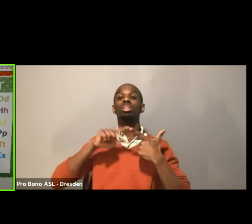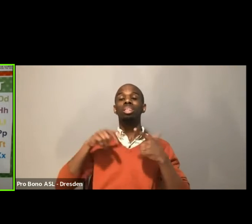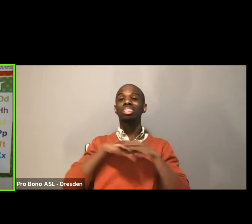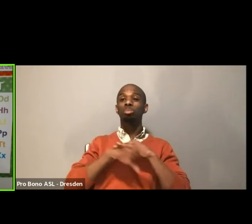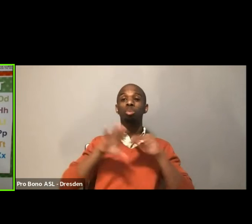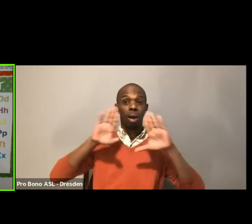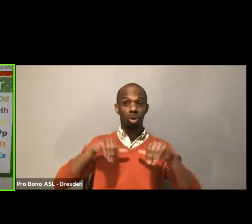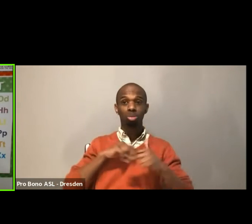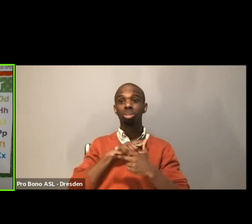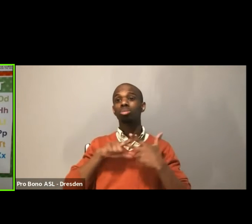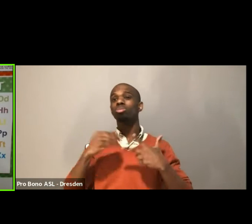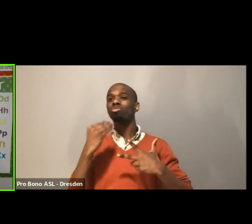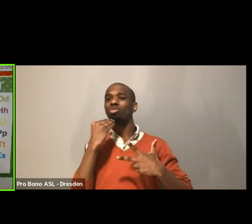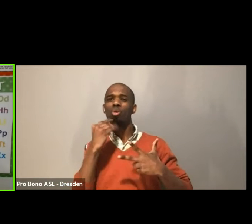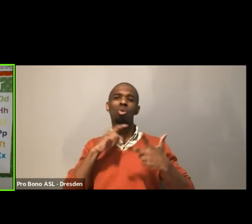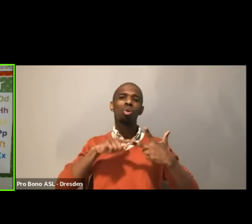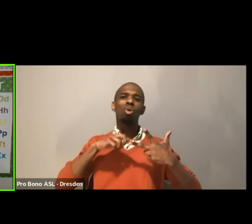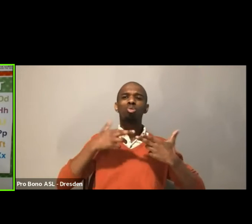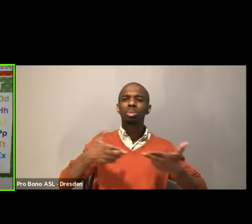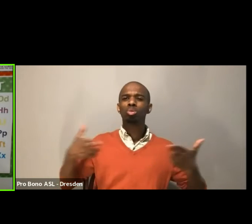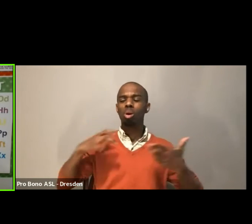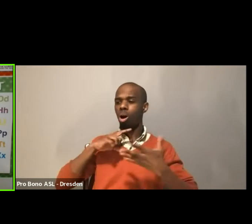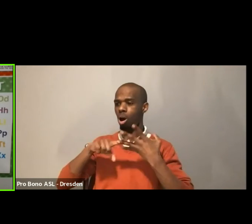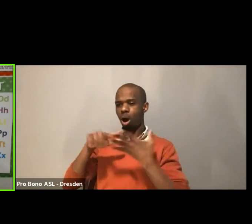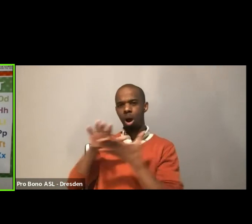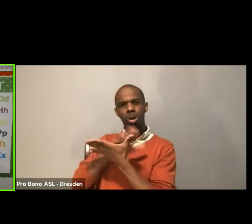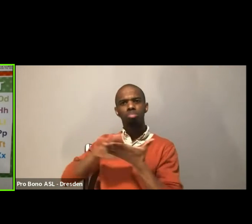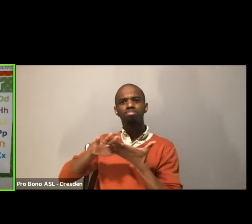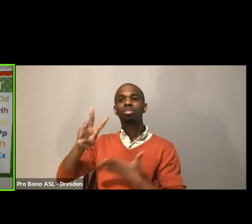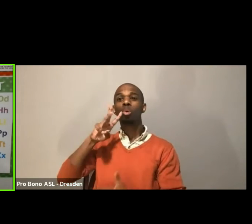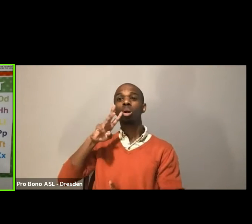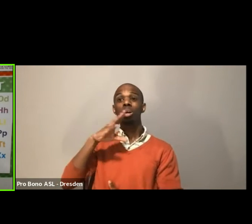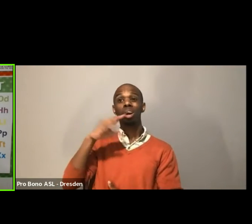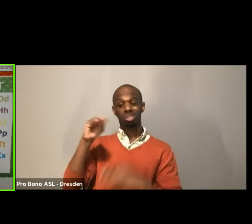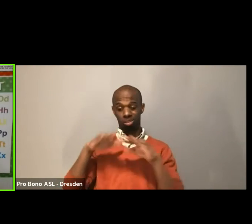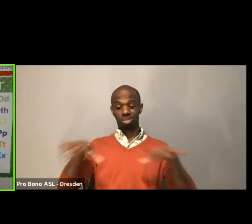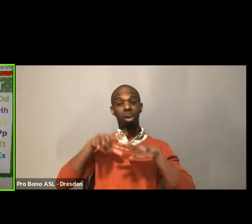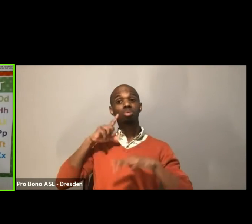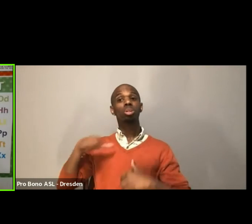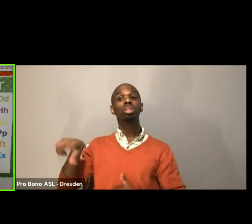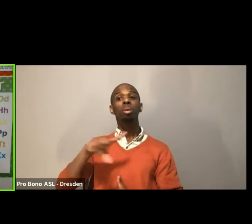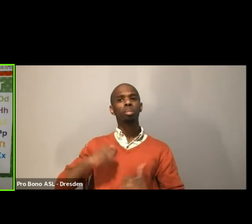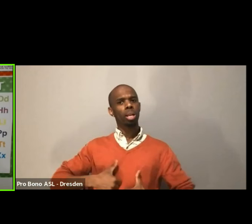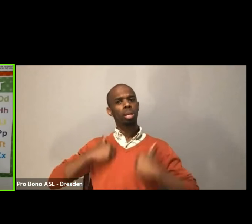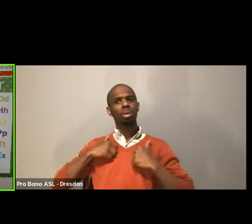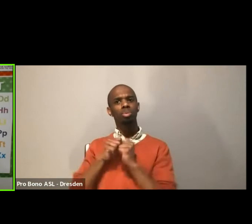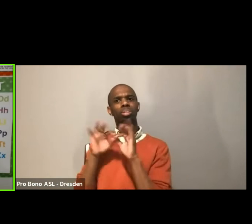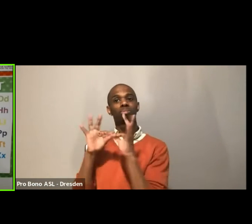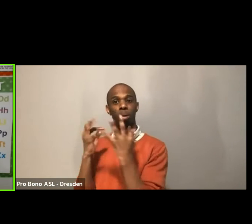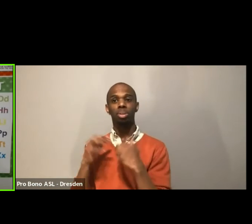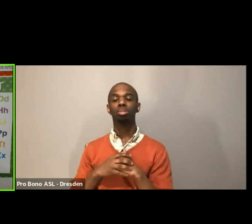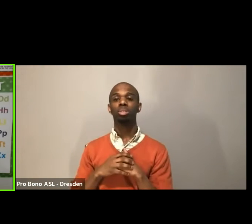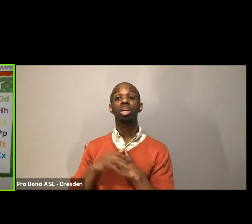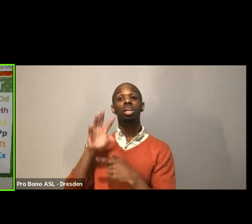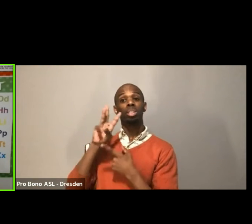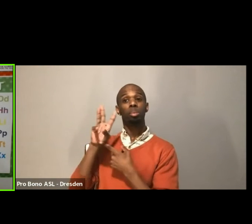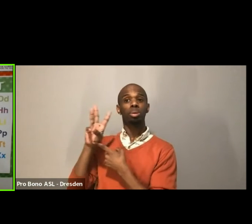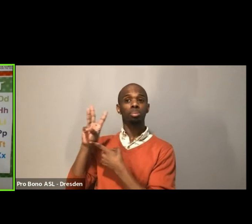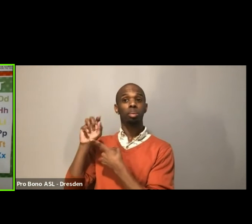and the land they, where they once lived with their families. This information was provided in part by www.lenape